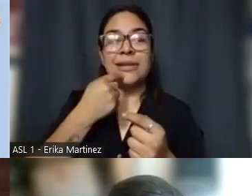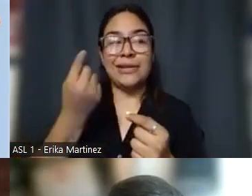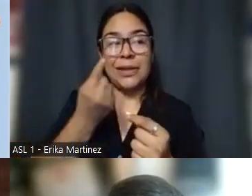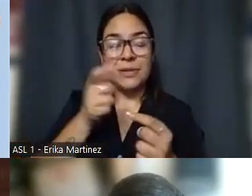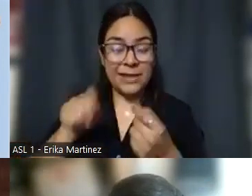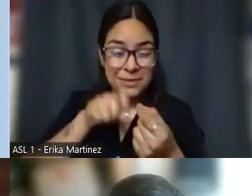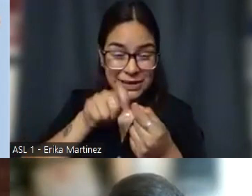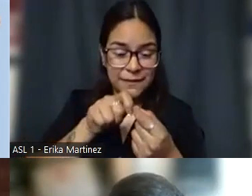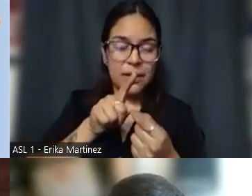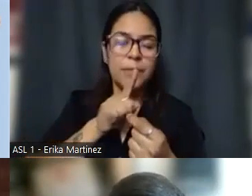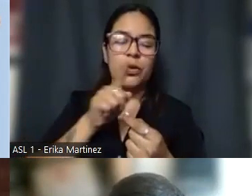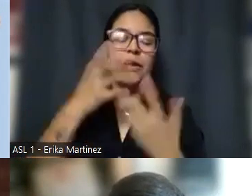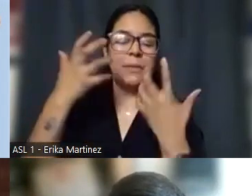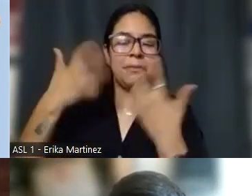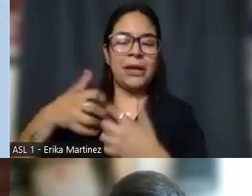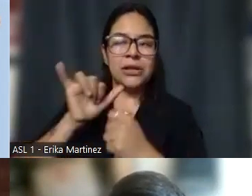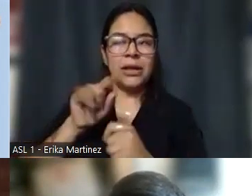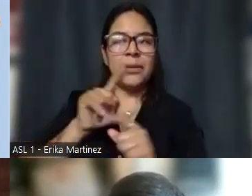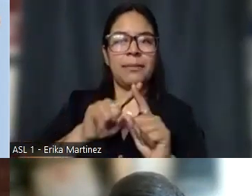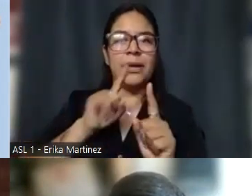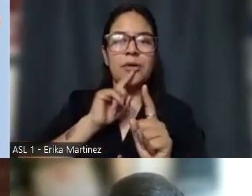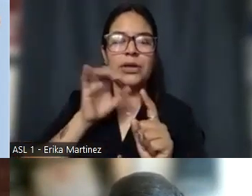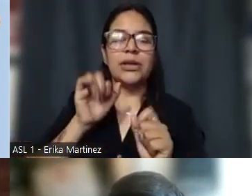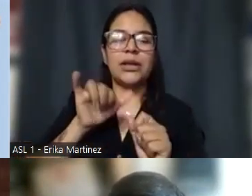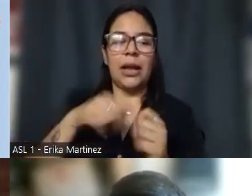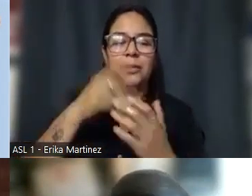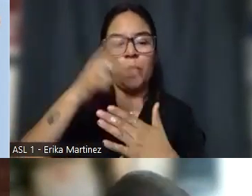and it's a very narrow scope related to the statute.